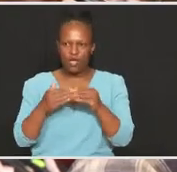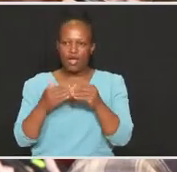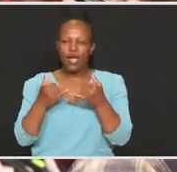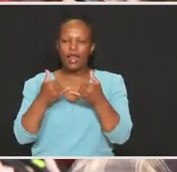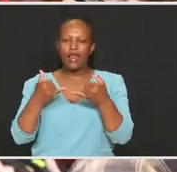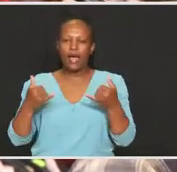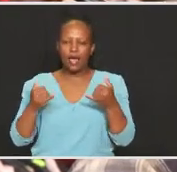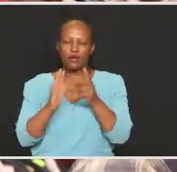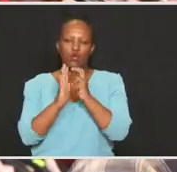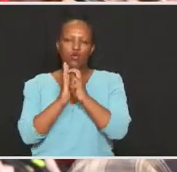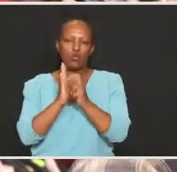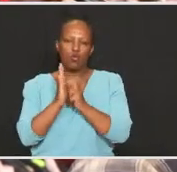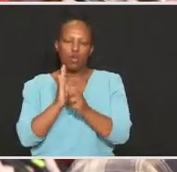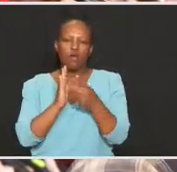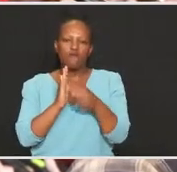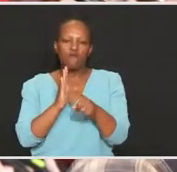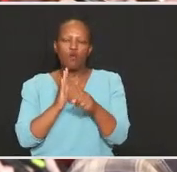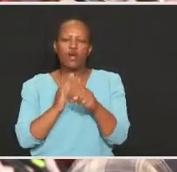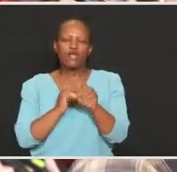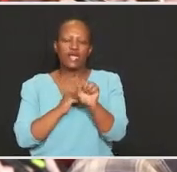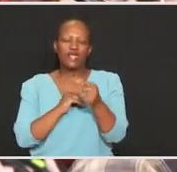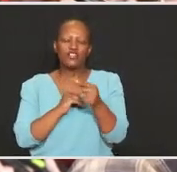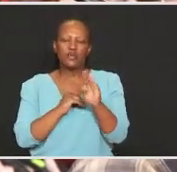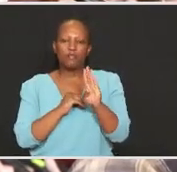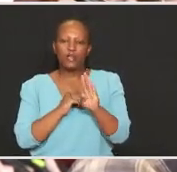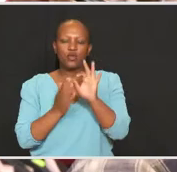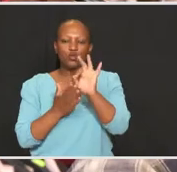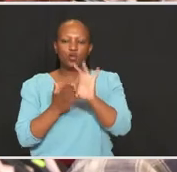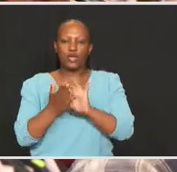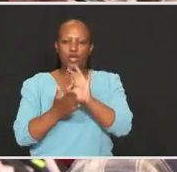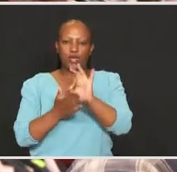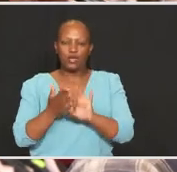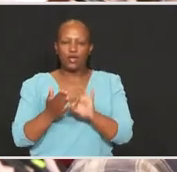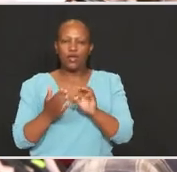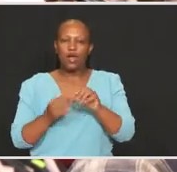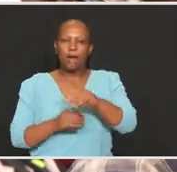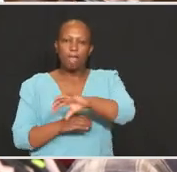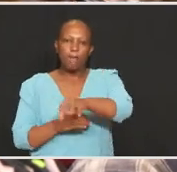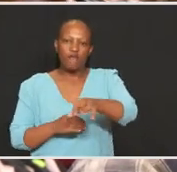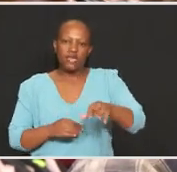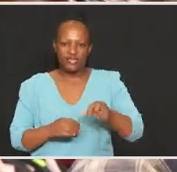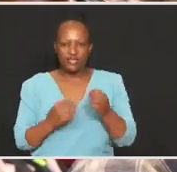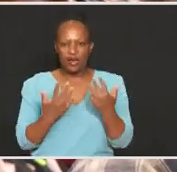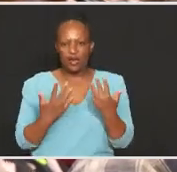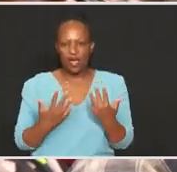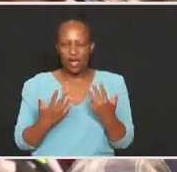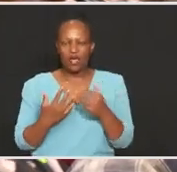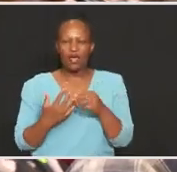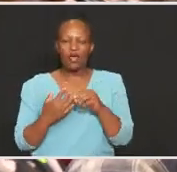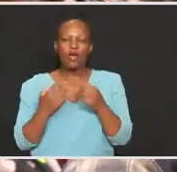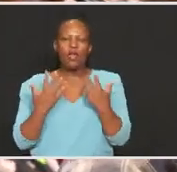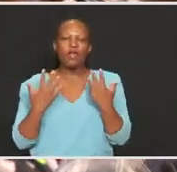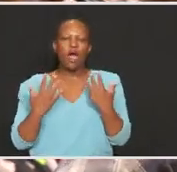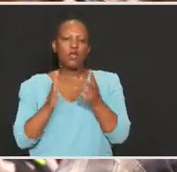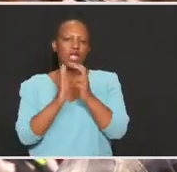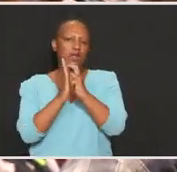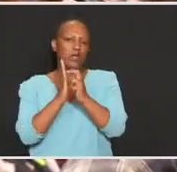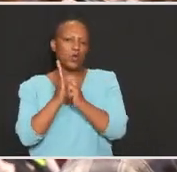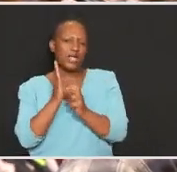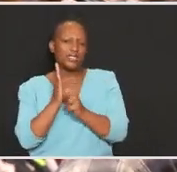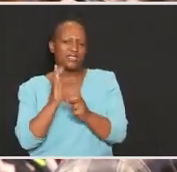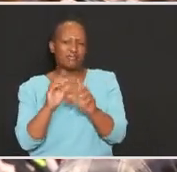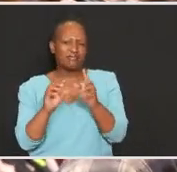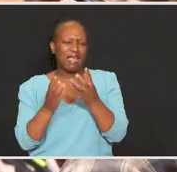election of governing bodies at this stage we've got nine provinces nine regulations and there's no uniformity